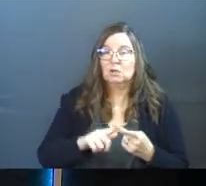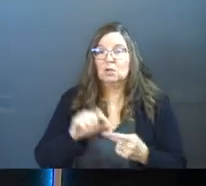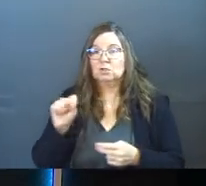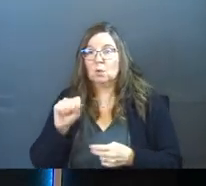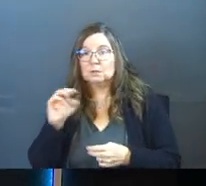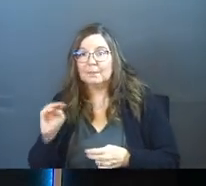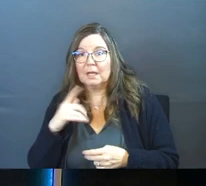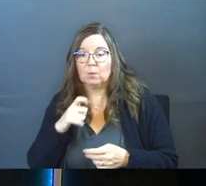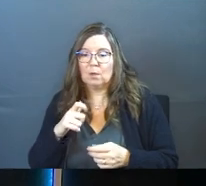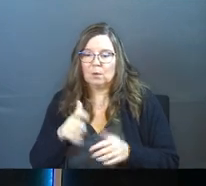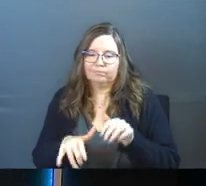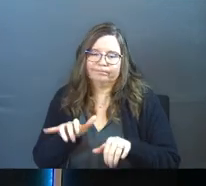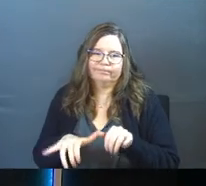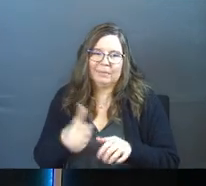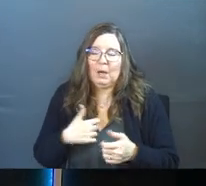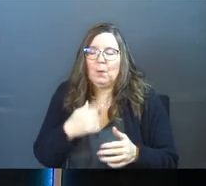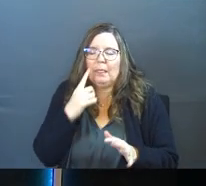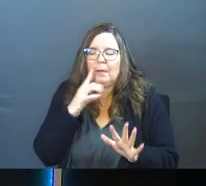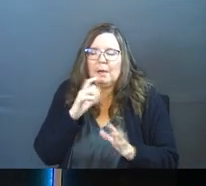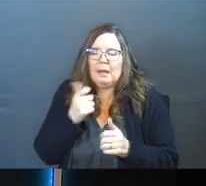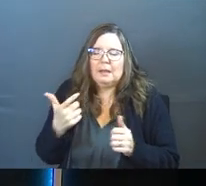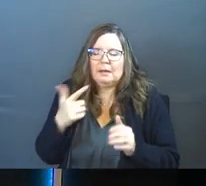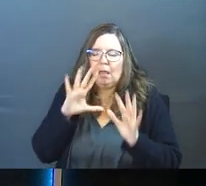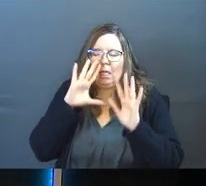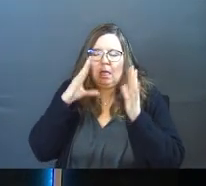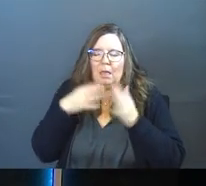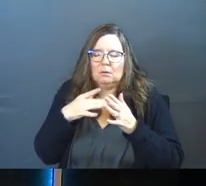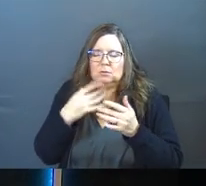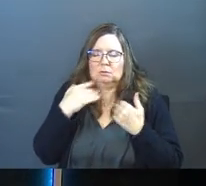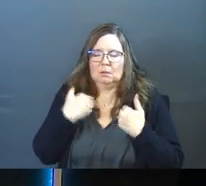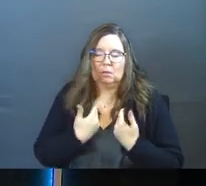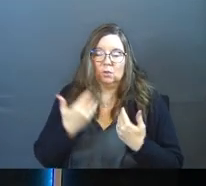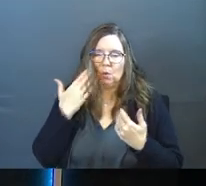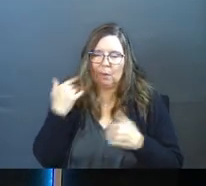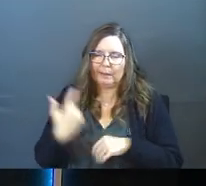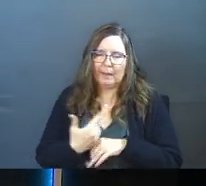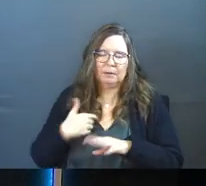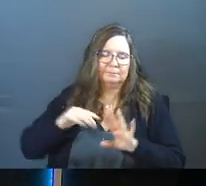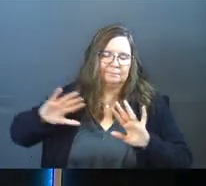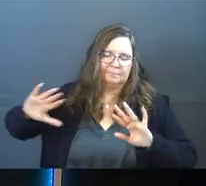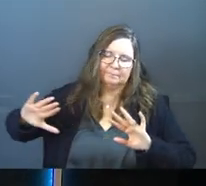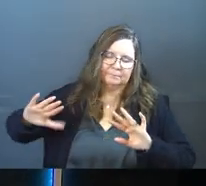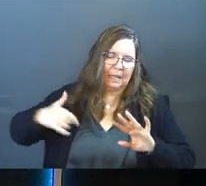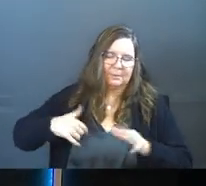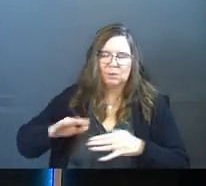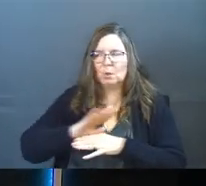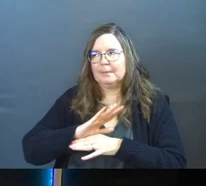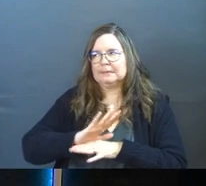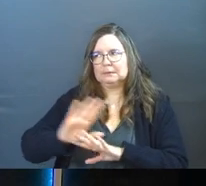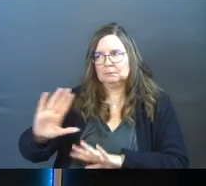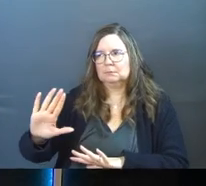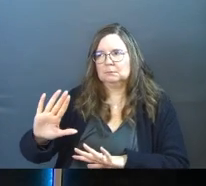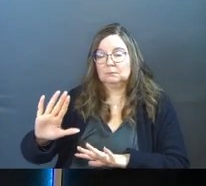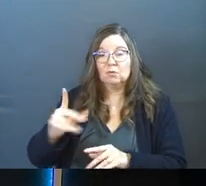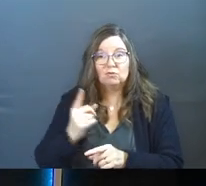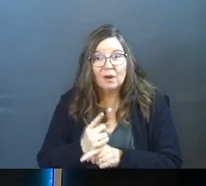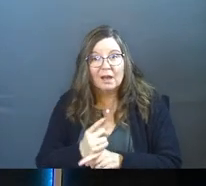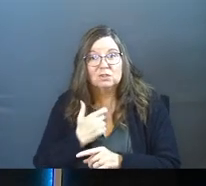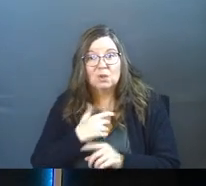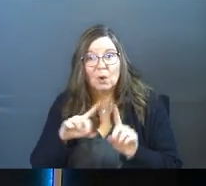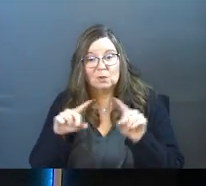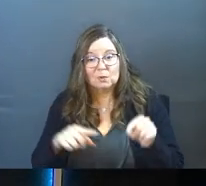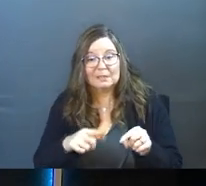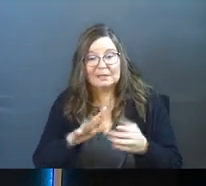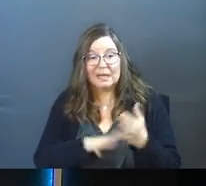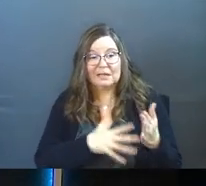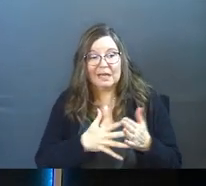social media we want to just not, I just don't want to think about anything. I'm just so tired. You know the day that I had. I've been so busy, right? And so our